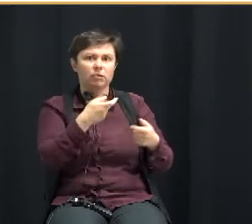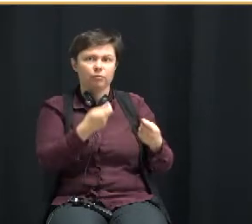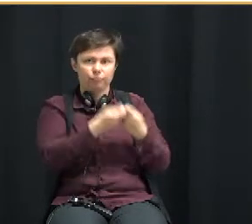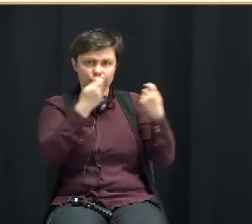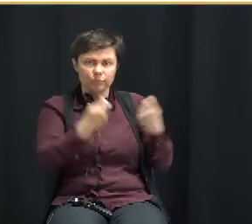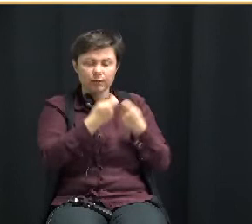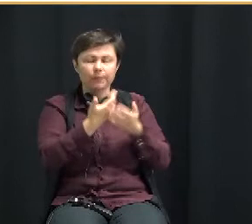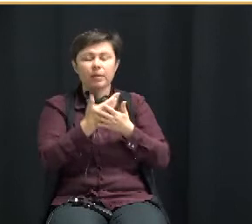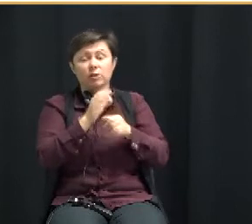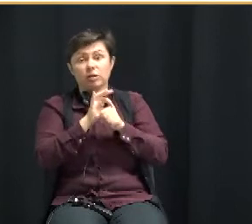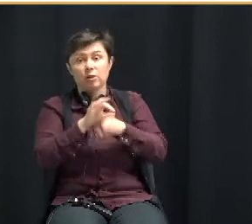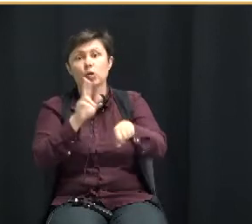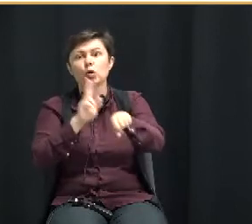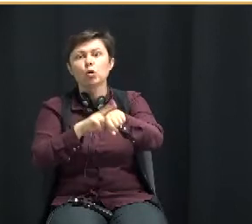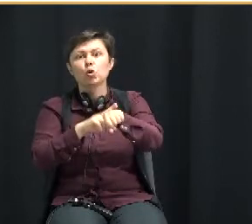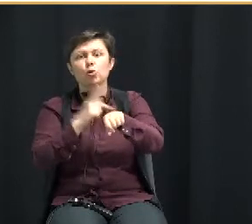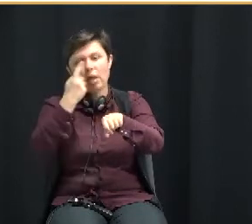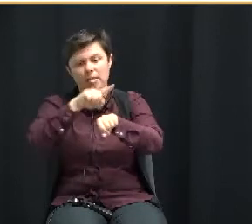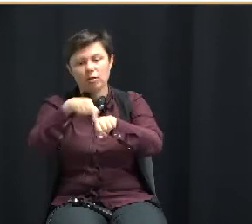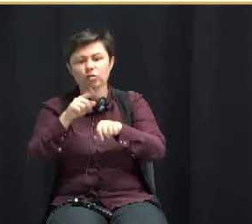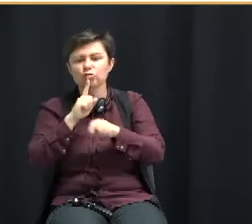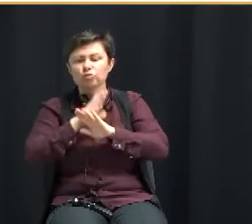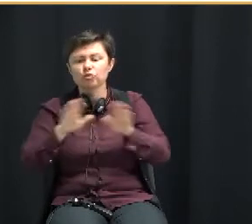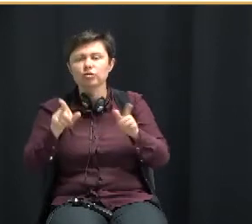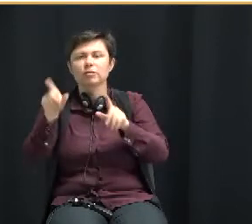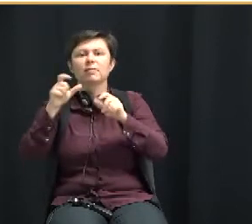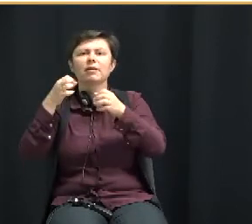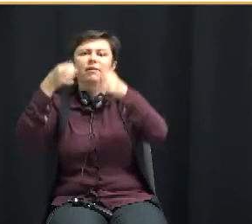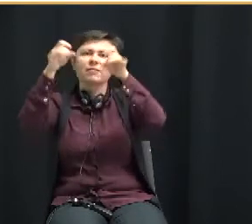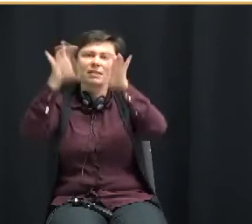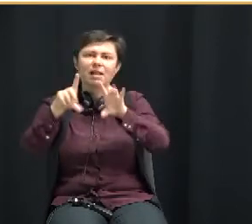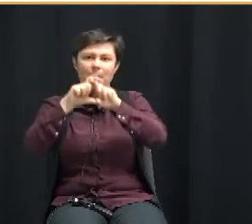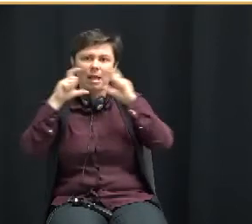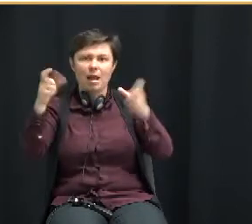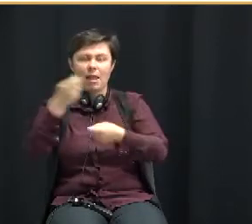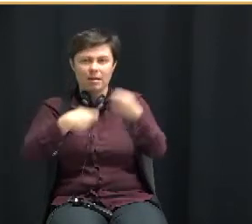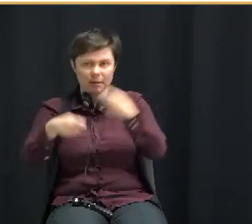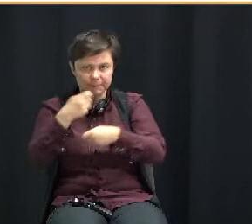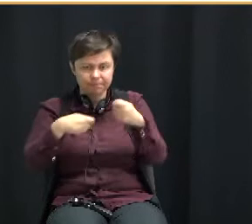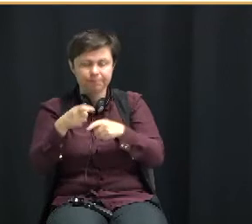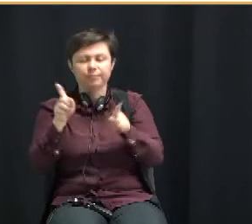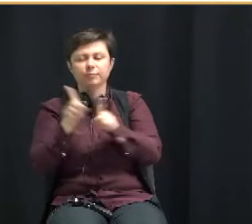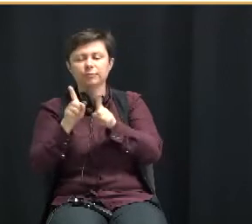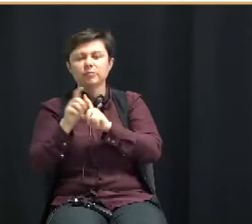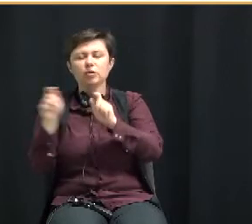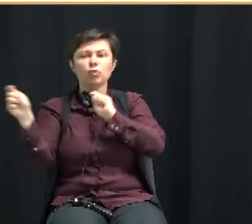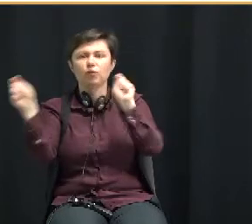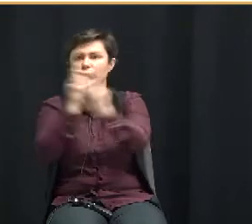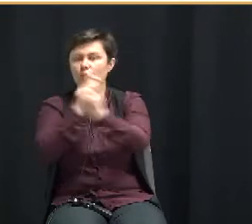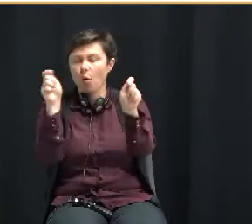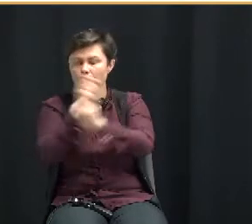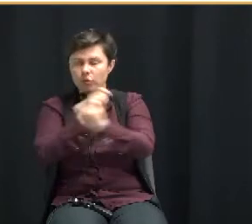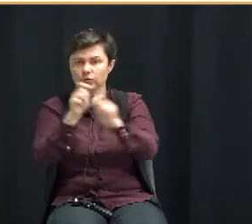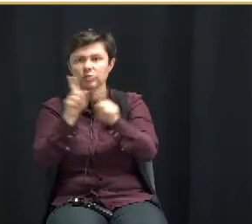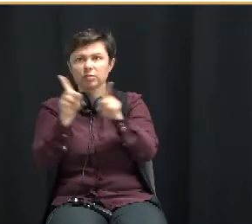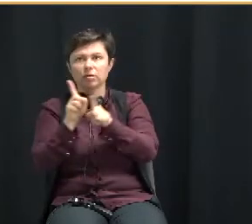are annoying, difficult. That's why there are some silent hours in shopping centers, in